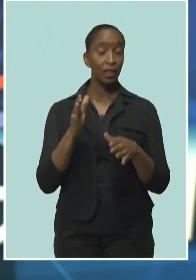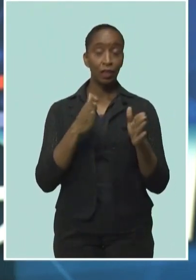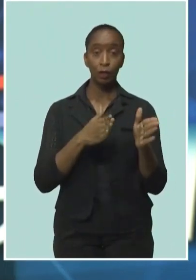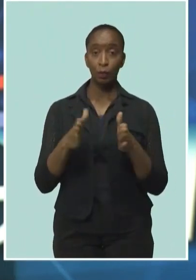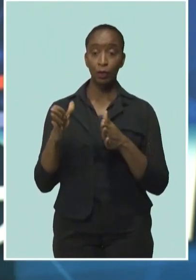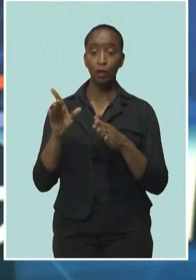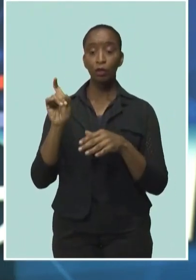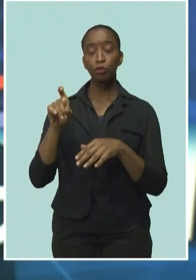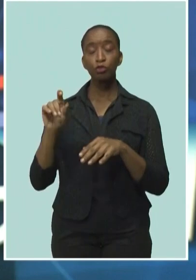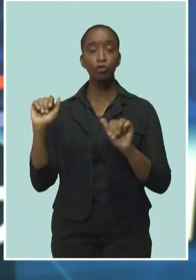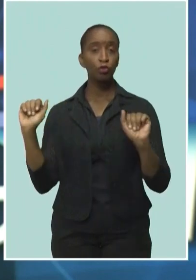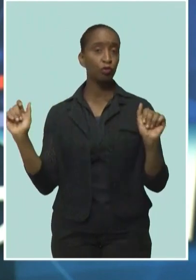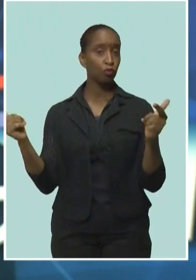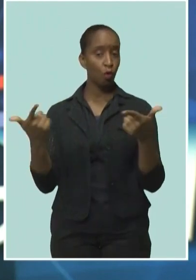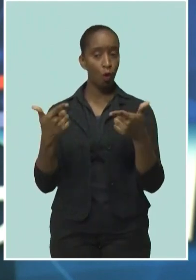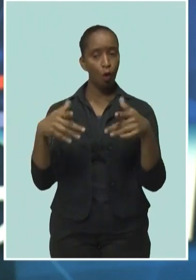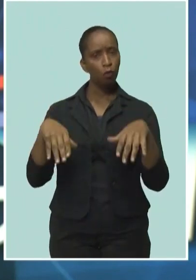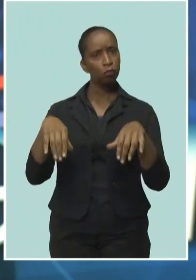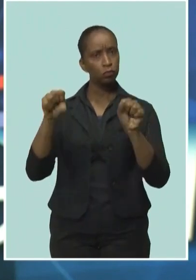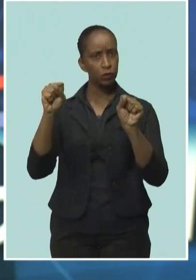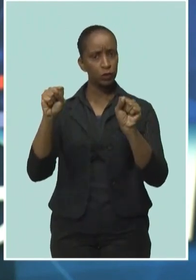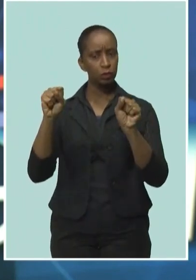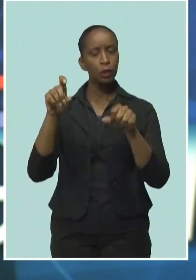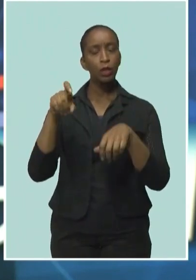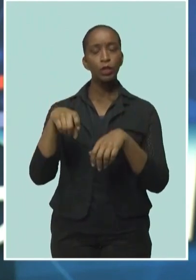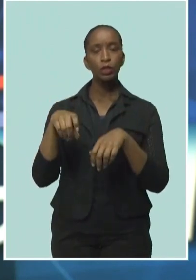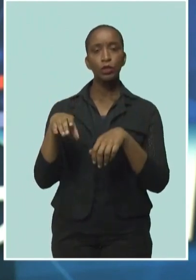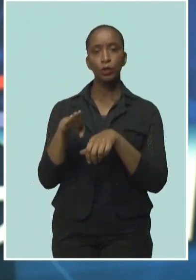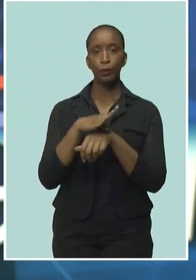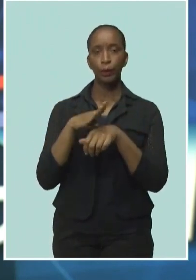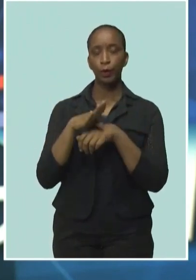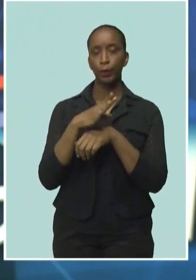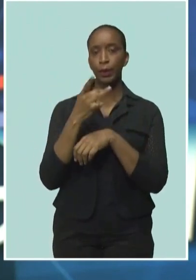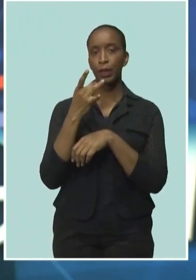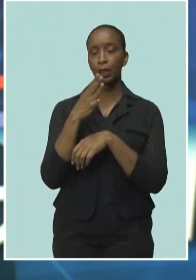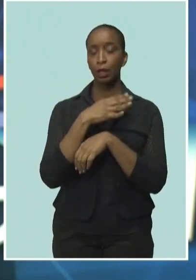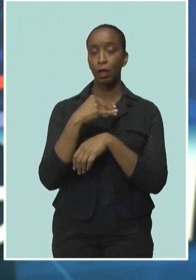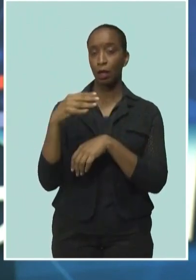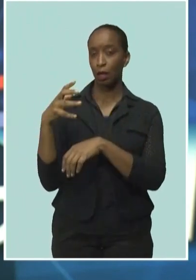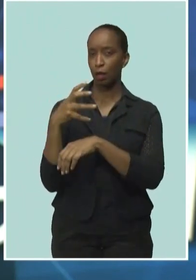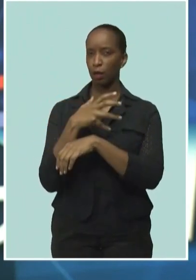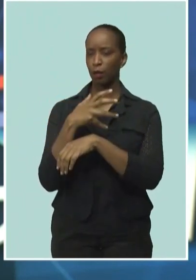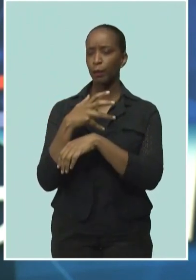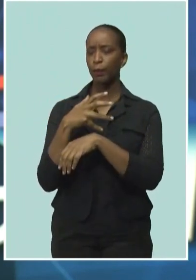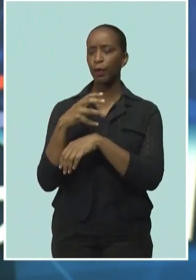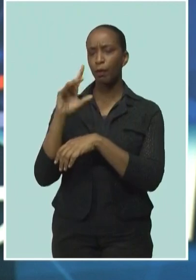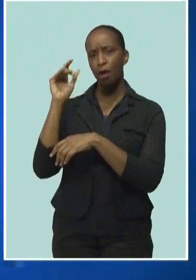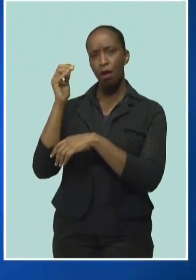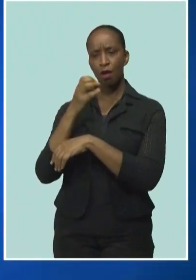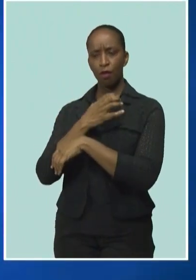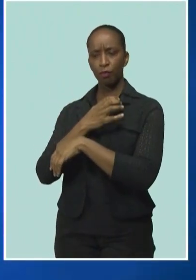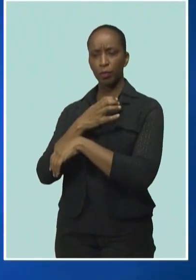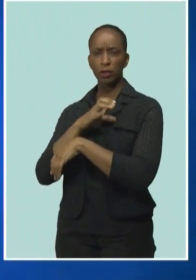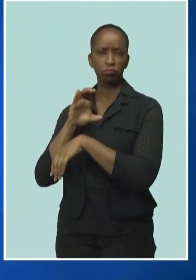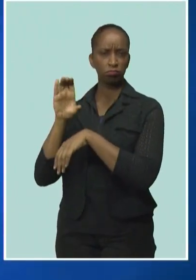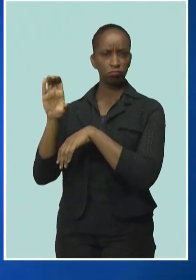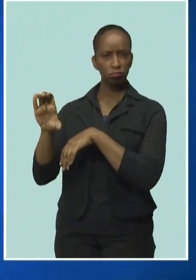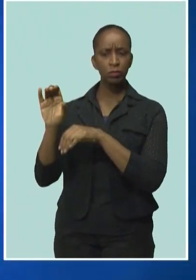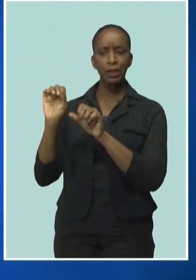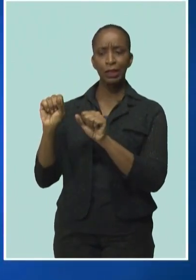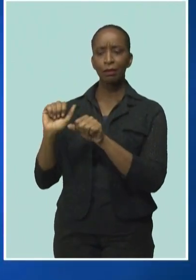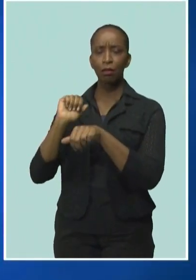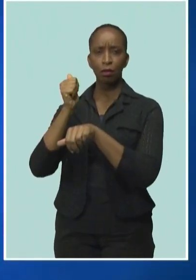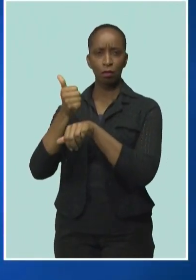and the Barbados Light and Power Company should be given the authority to install storage facilities. Let's put